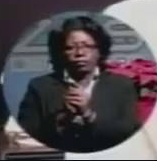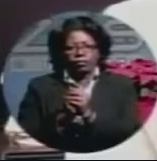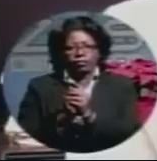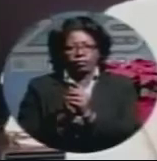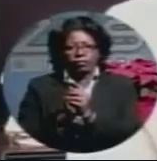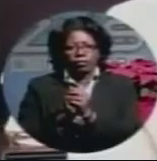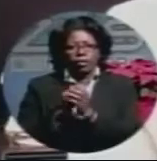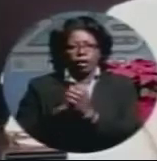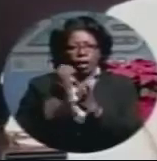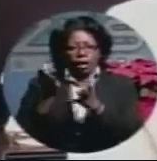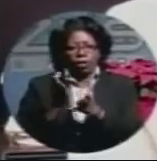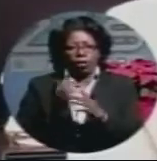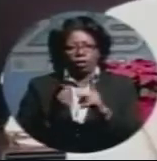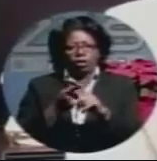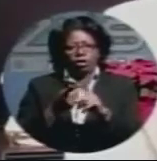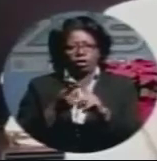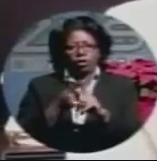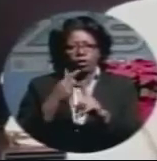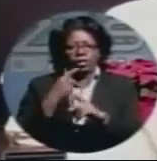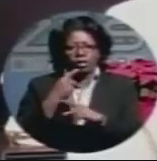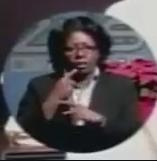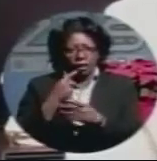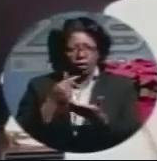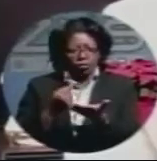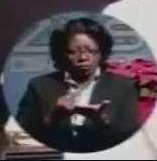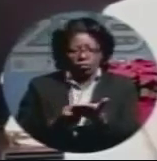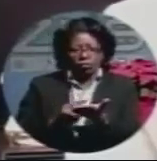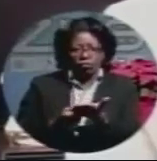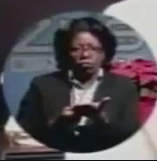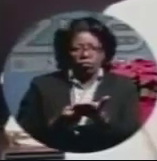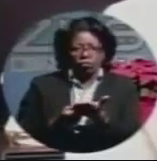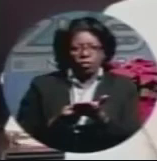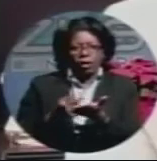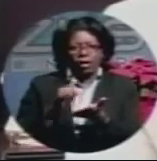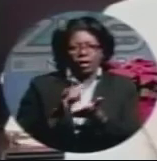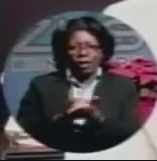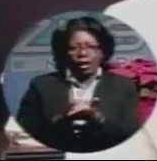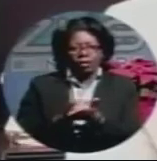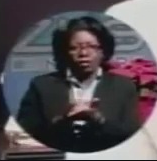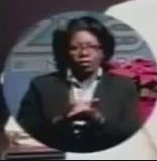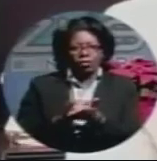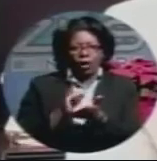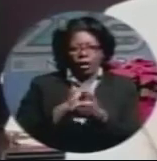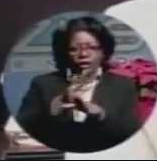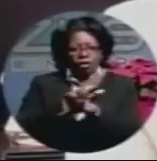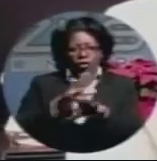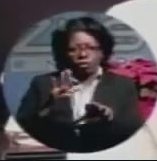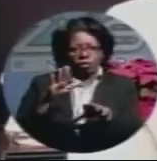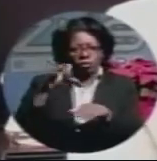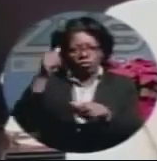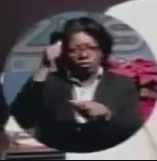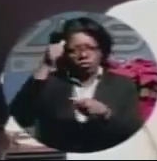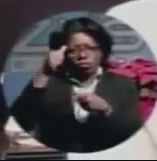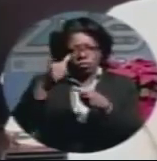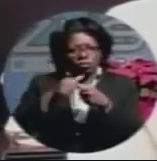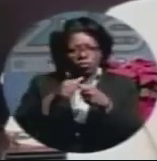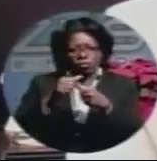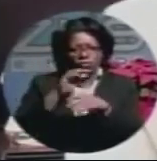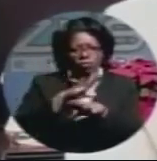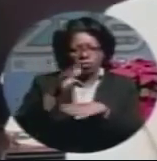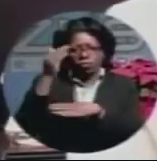I want to state emphatically that I do not recall, I am not aware